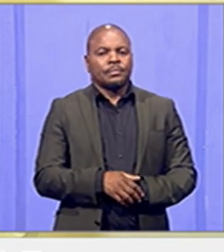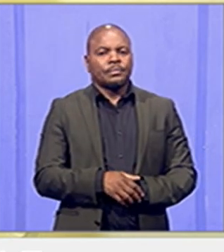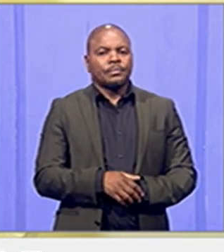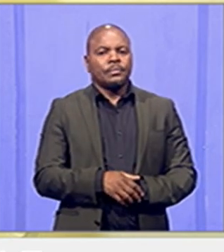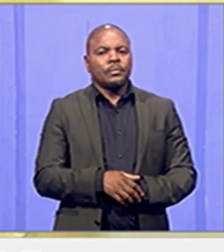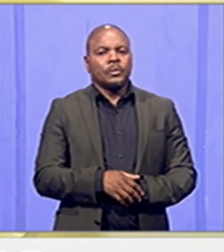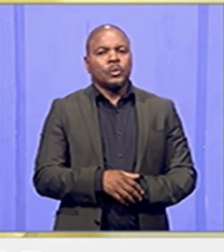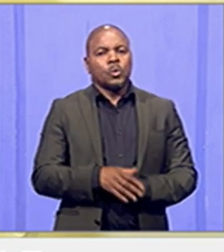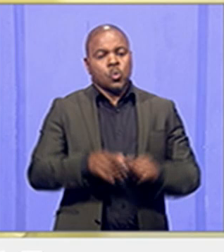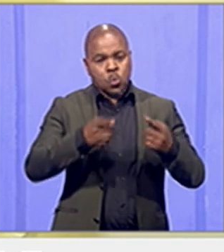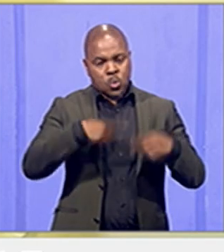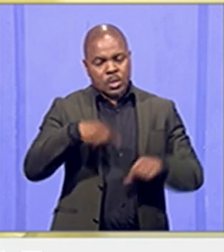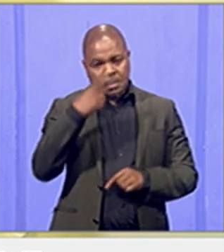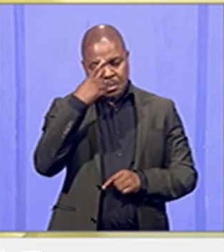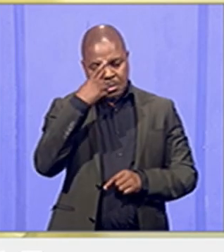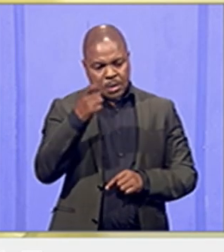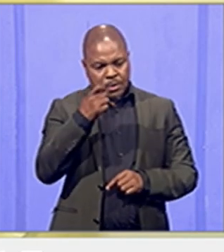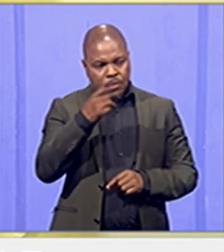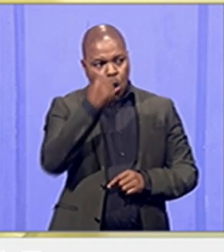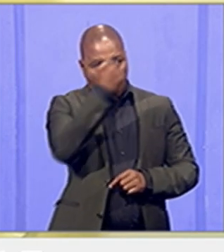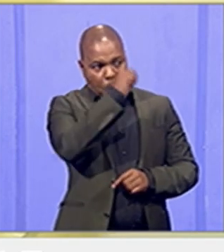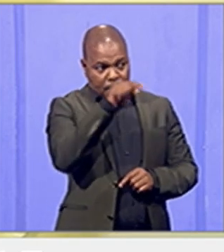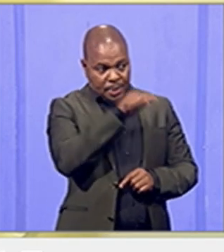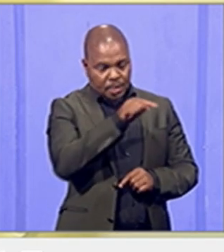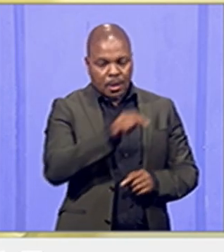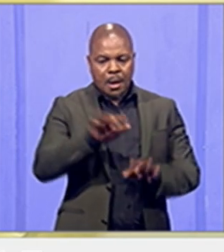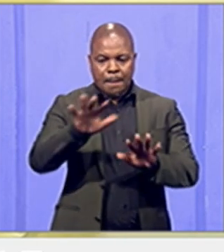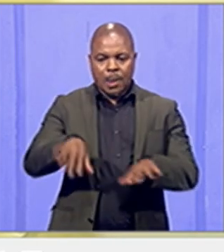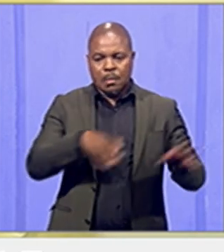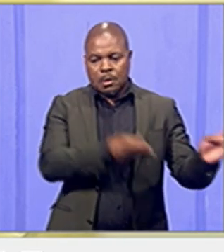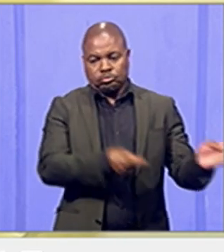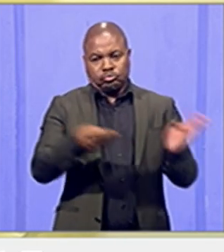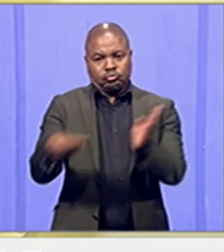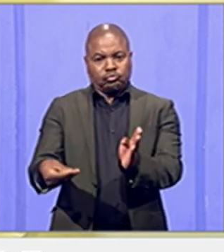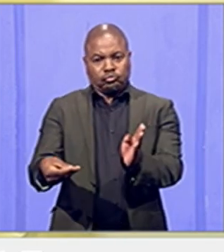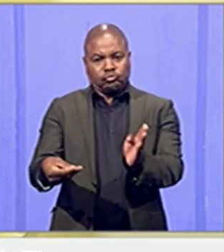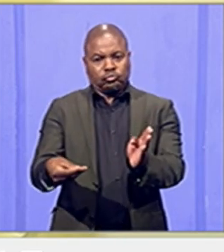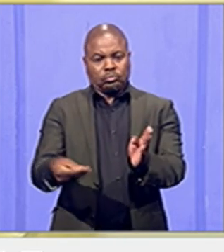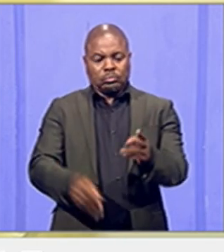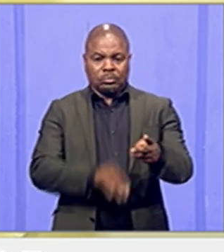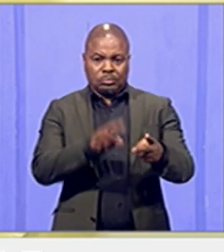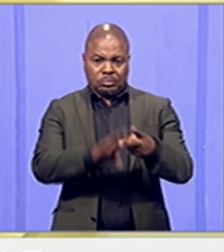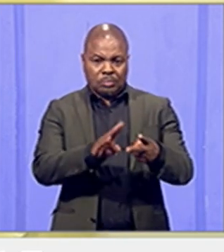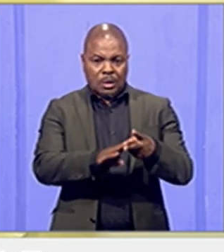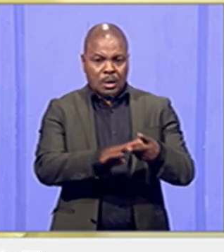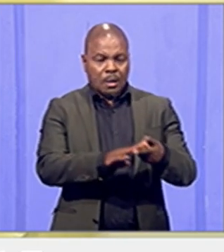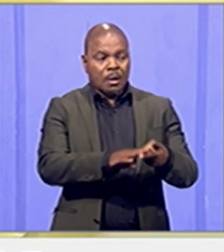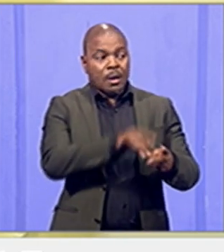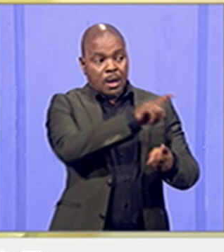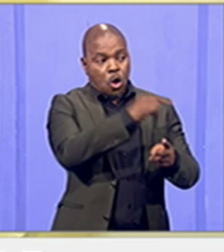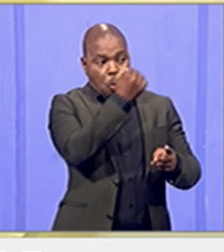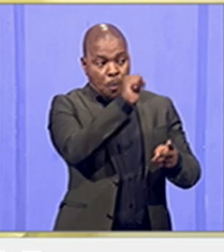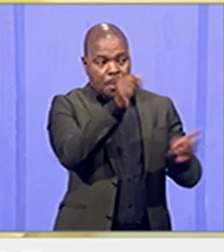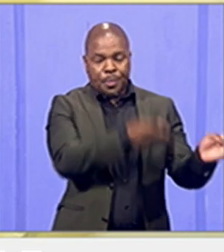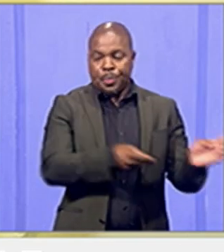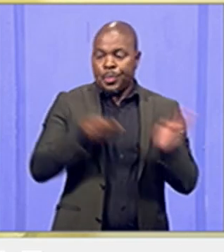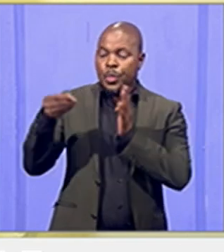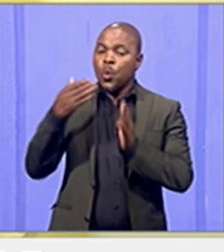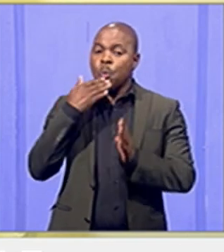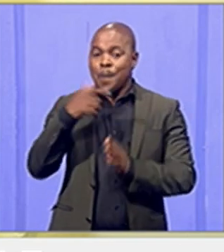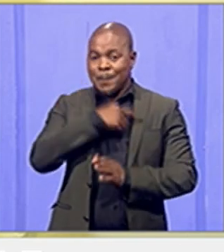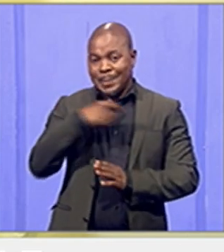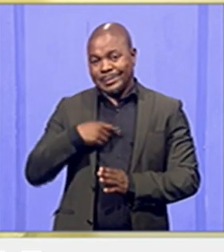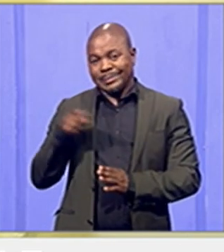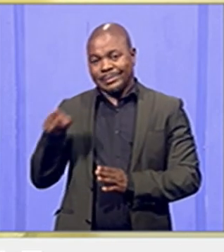we believe were sent to Parliament, and those objections were also sent to the president with